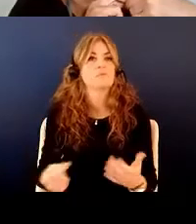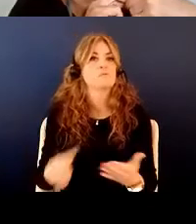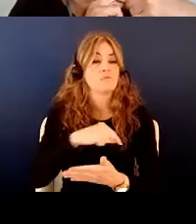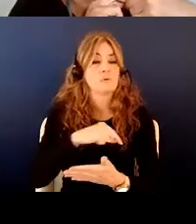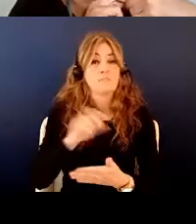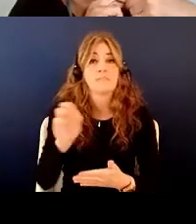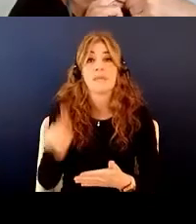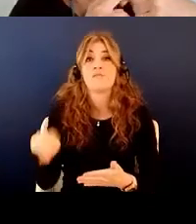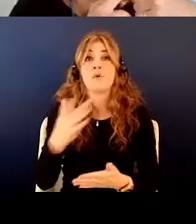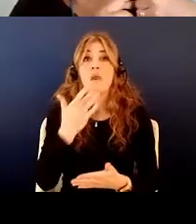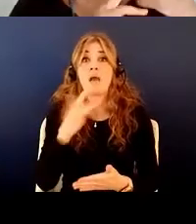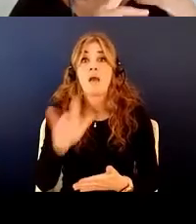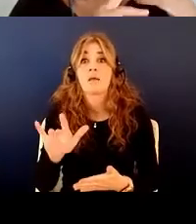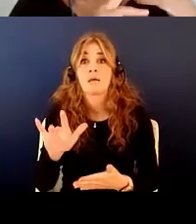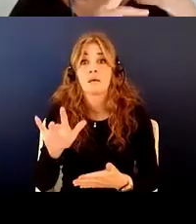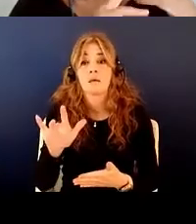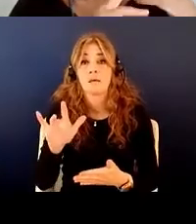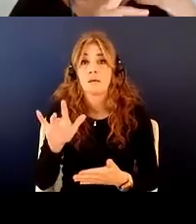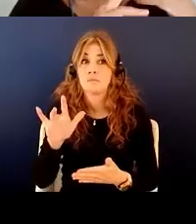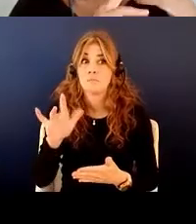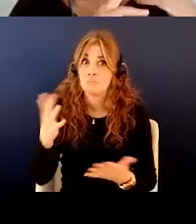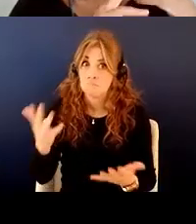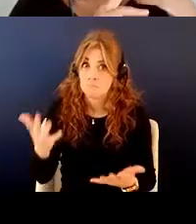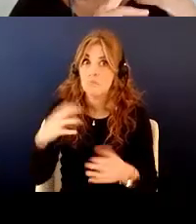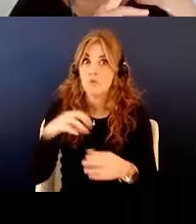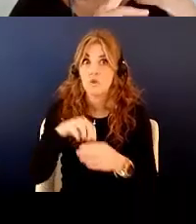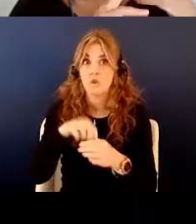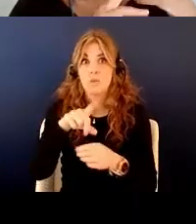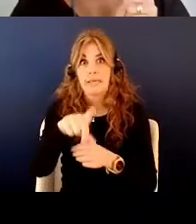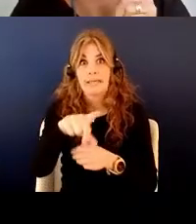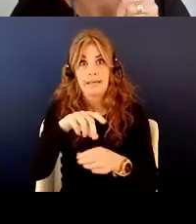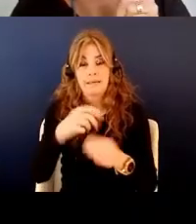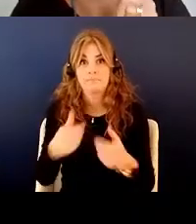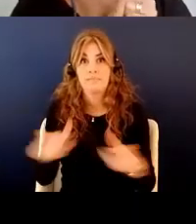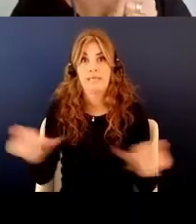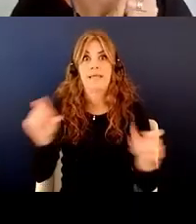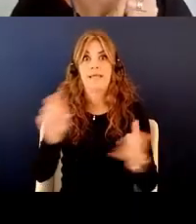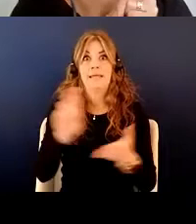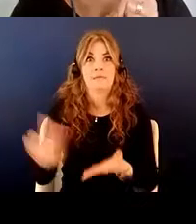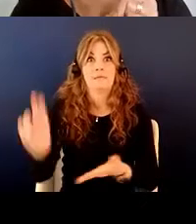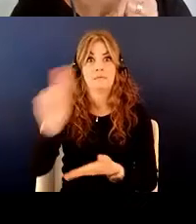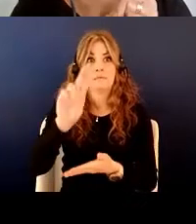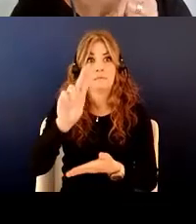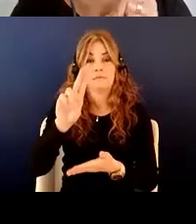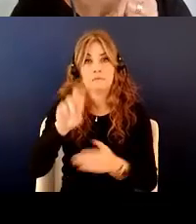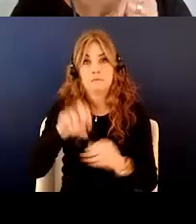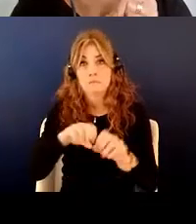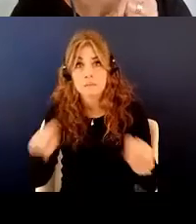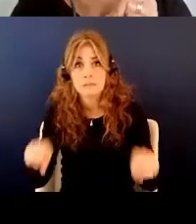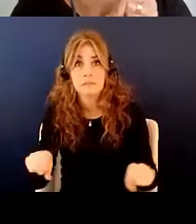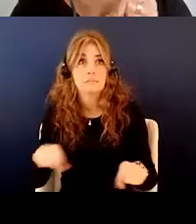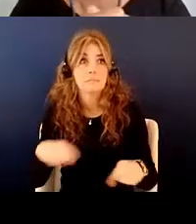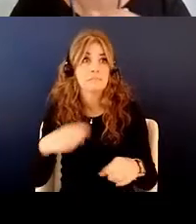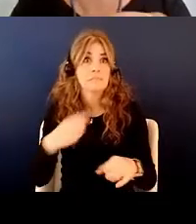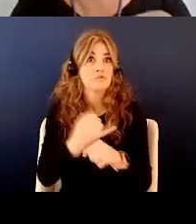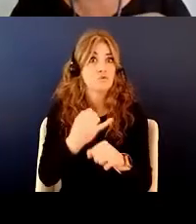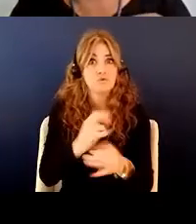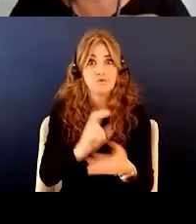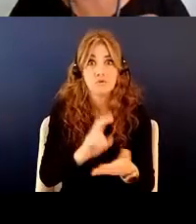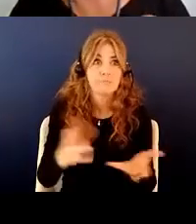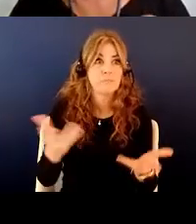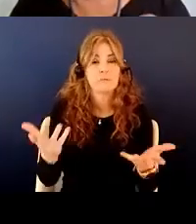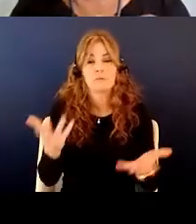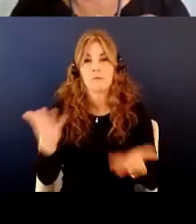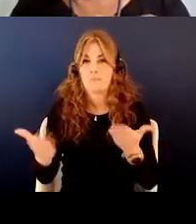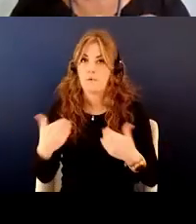lucky enough or privileged enough to be in a big university system or institution, you may have